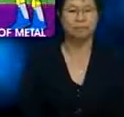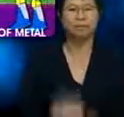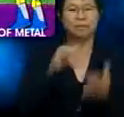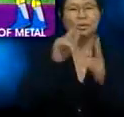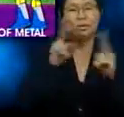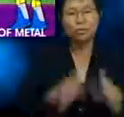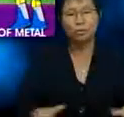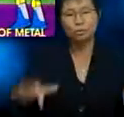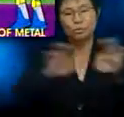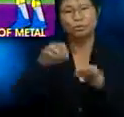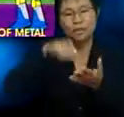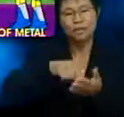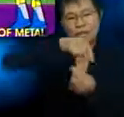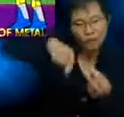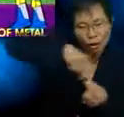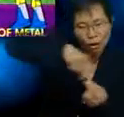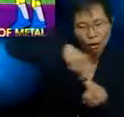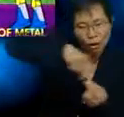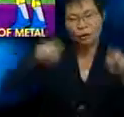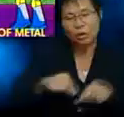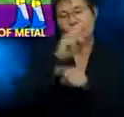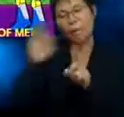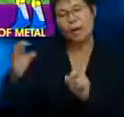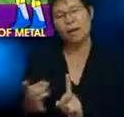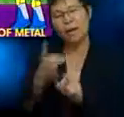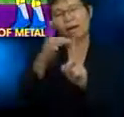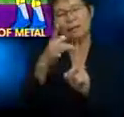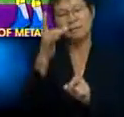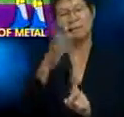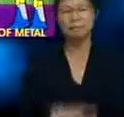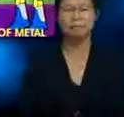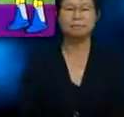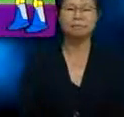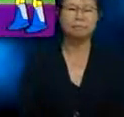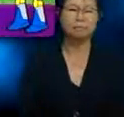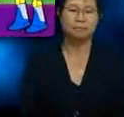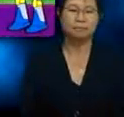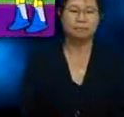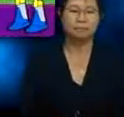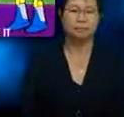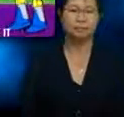it's so useful, this coil piece of metal.